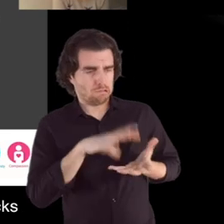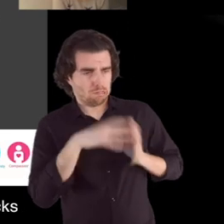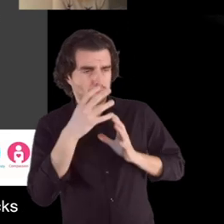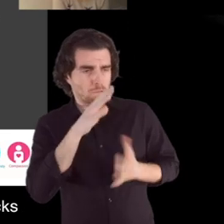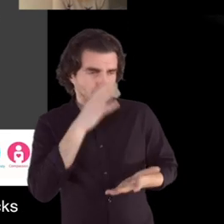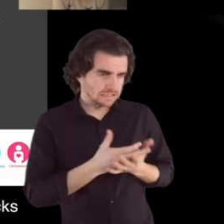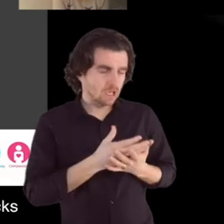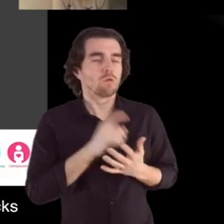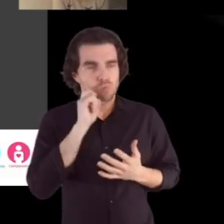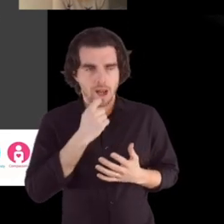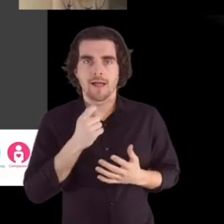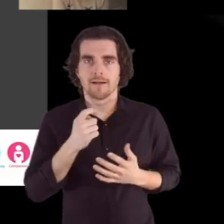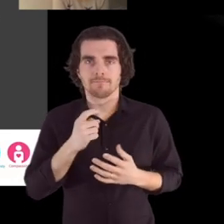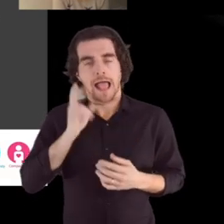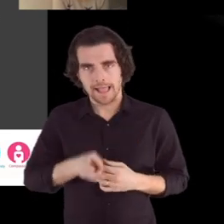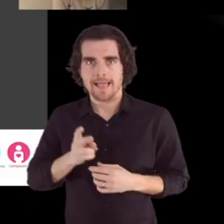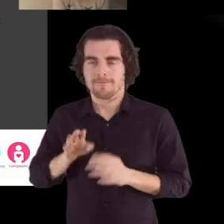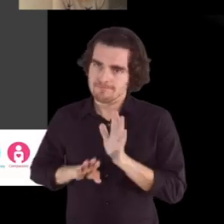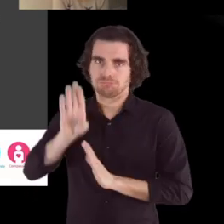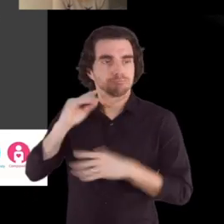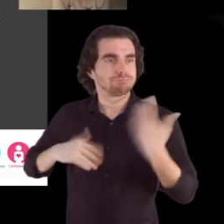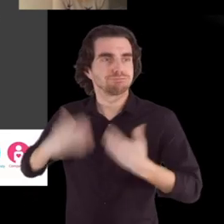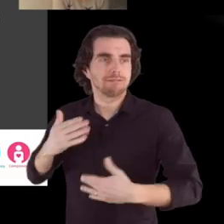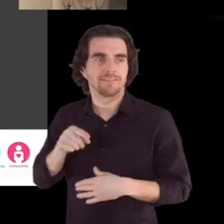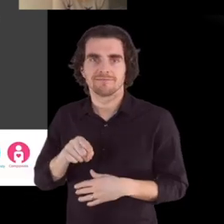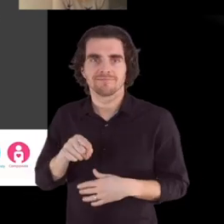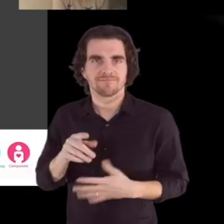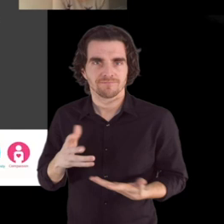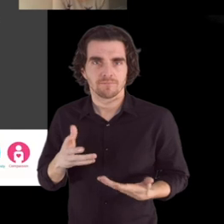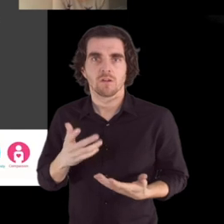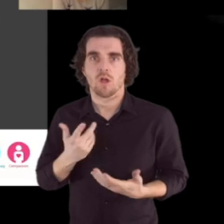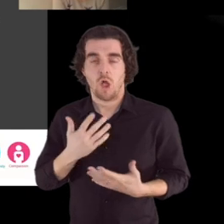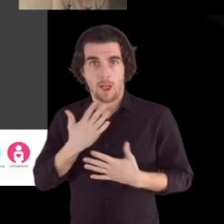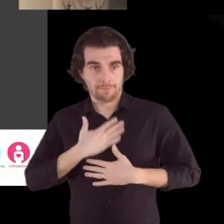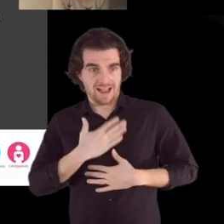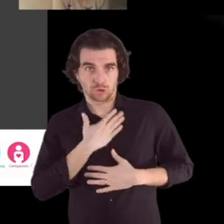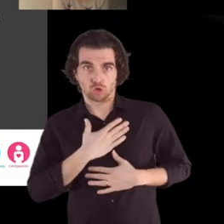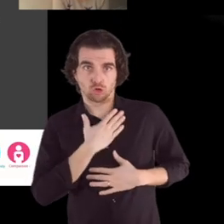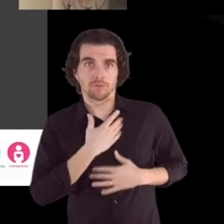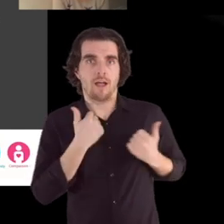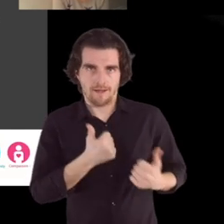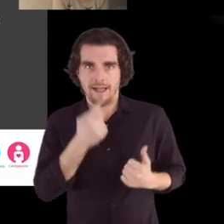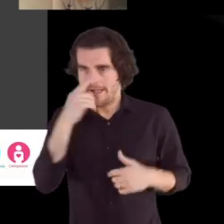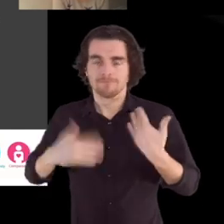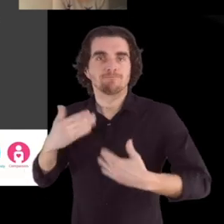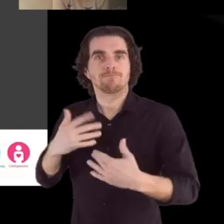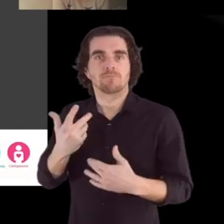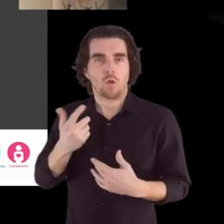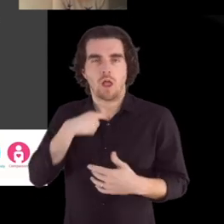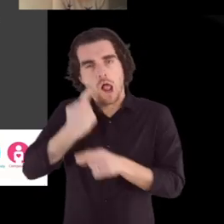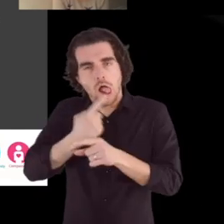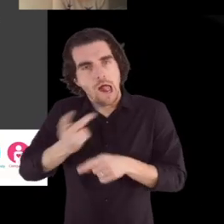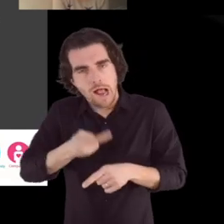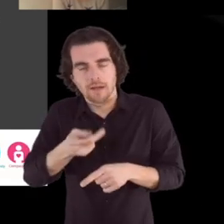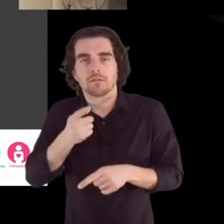can bounce back from setbacks or learn from mistakes. But it's also really helpful for avoiding burnout or compassion fatigue. And we can see here, I won't go